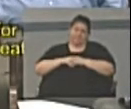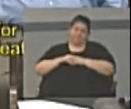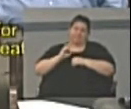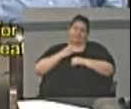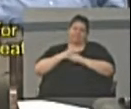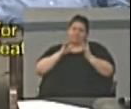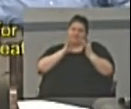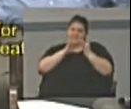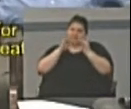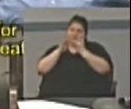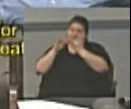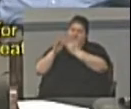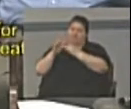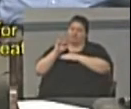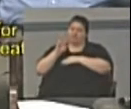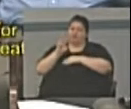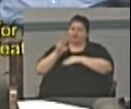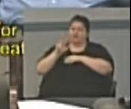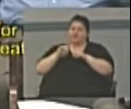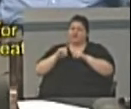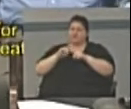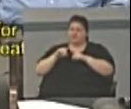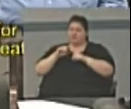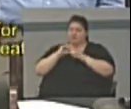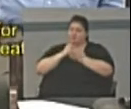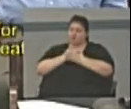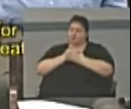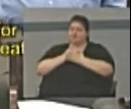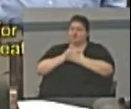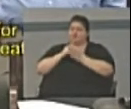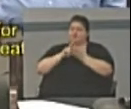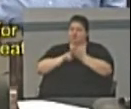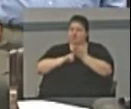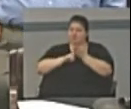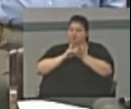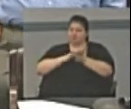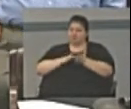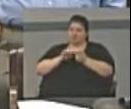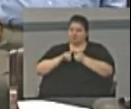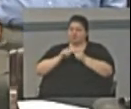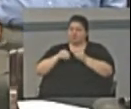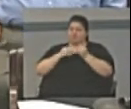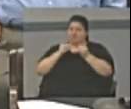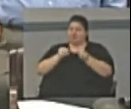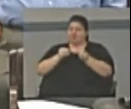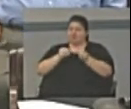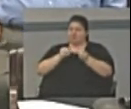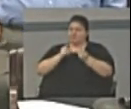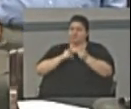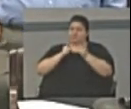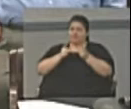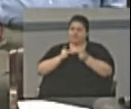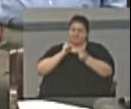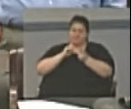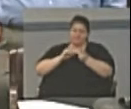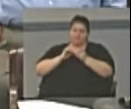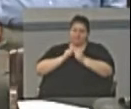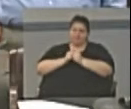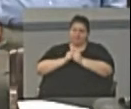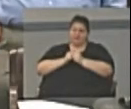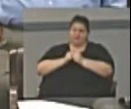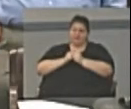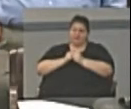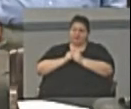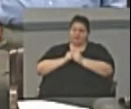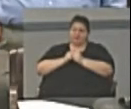WSSC contractors or approved contractors to provide proposals for the upgrade. The scope of work